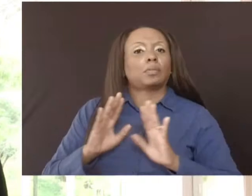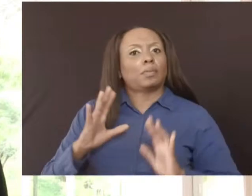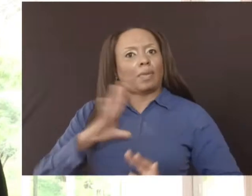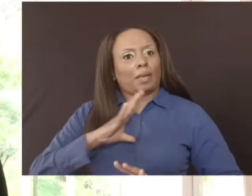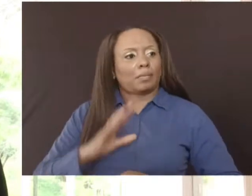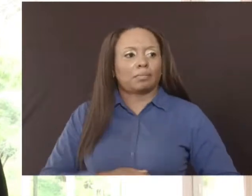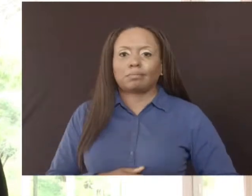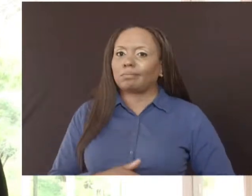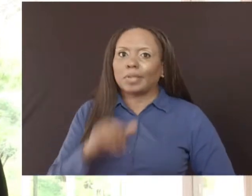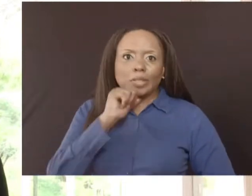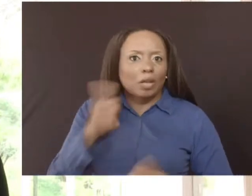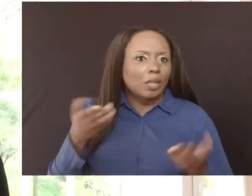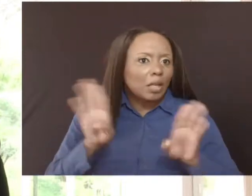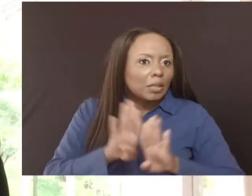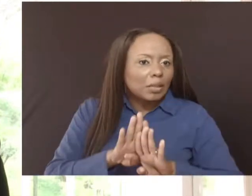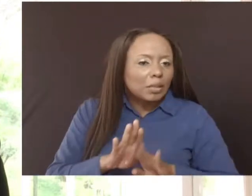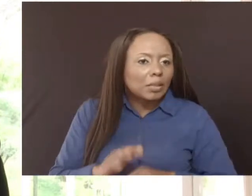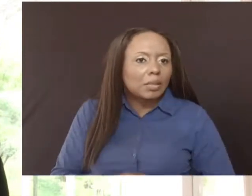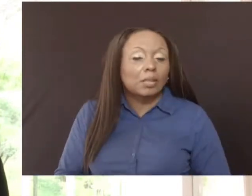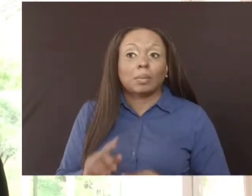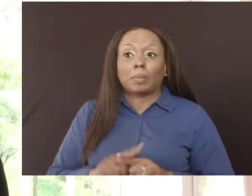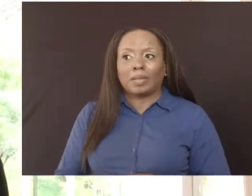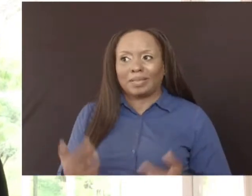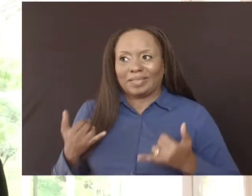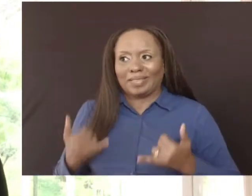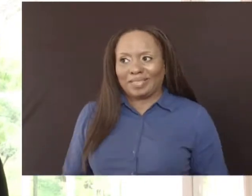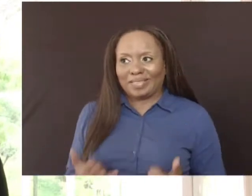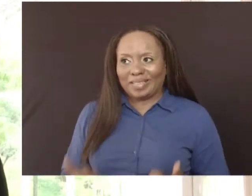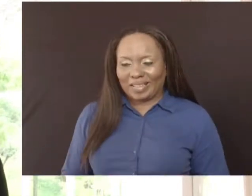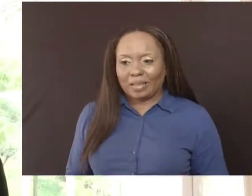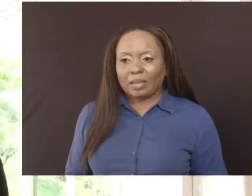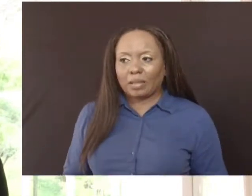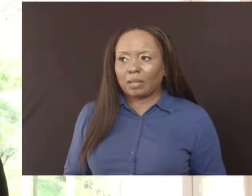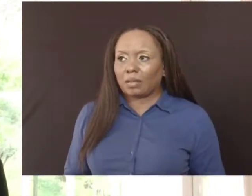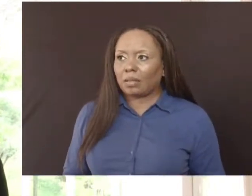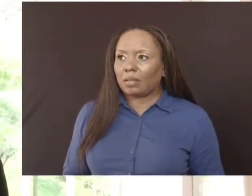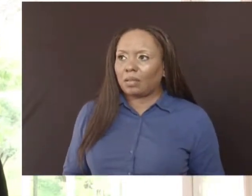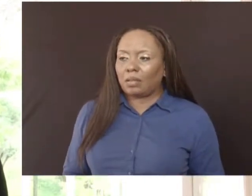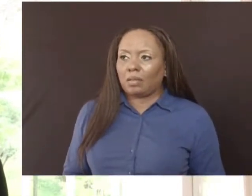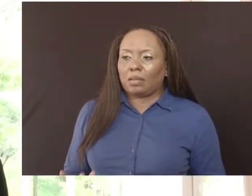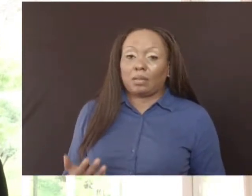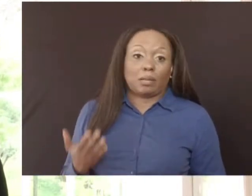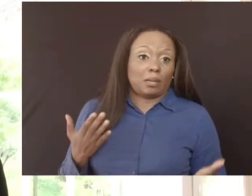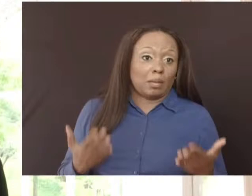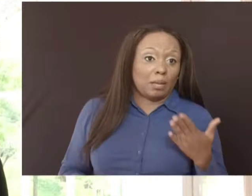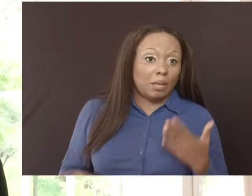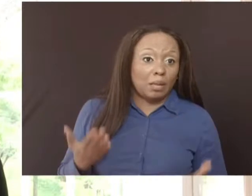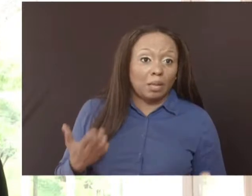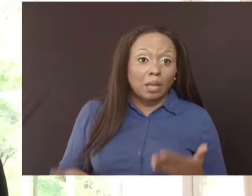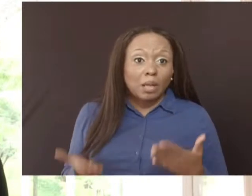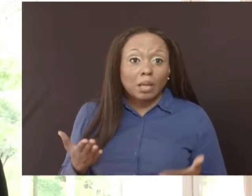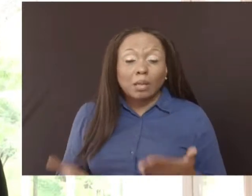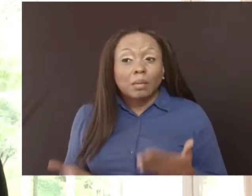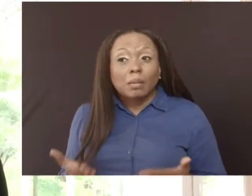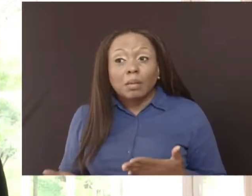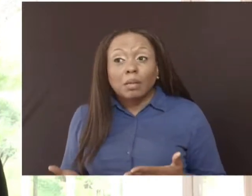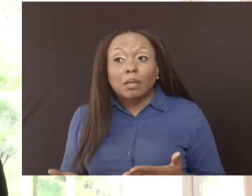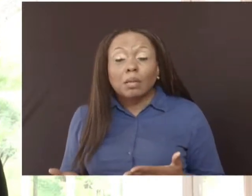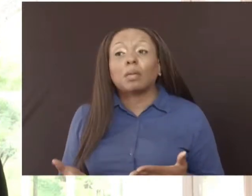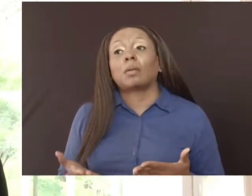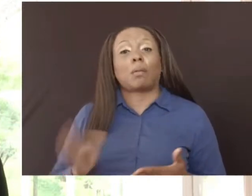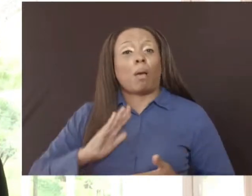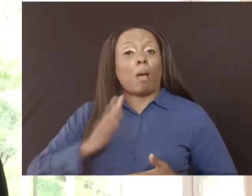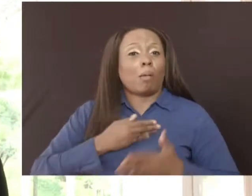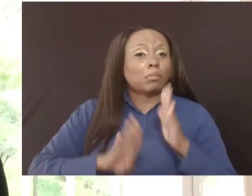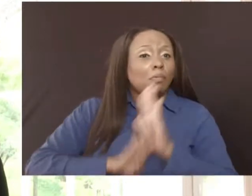lockdown. But what is happening here has the potential to undermine this country's development and